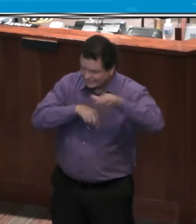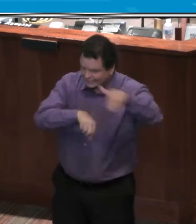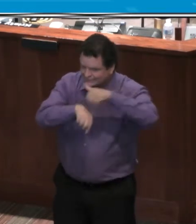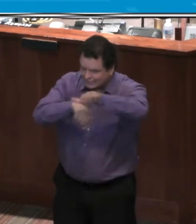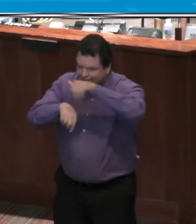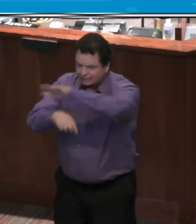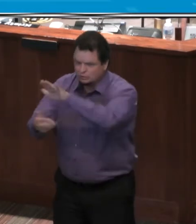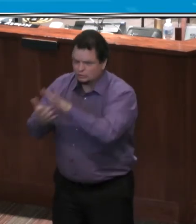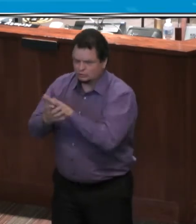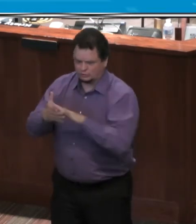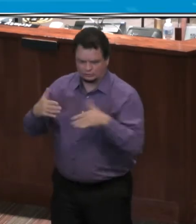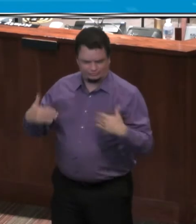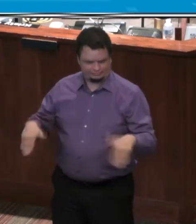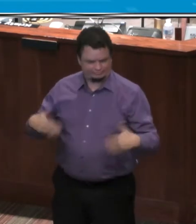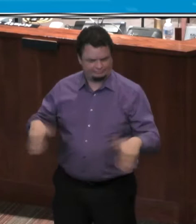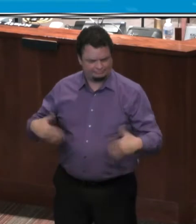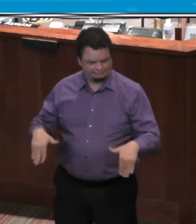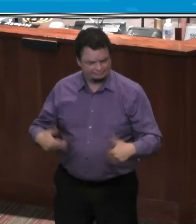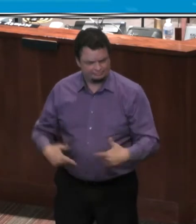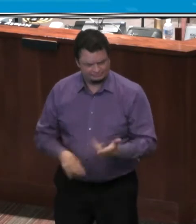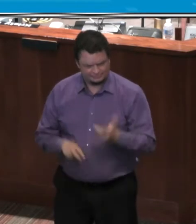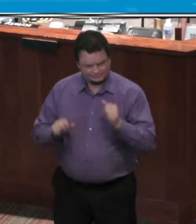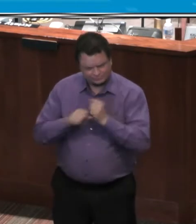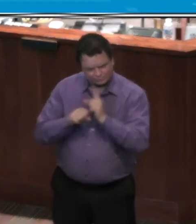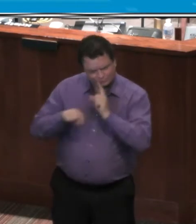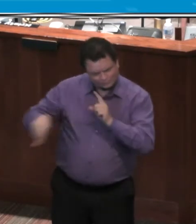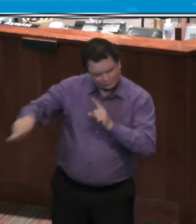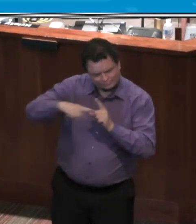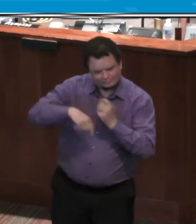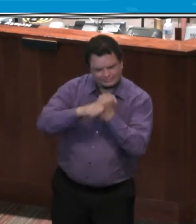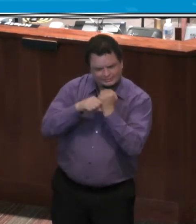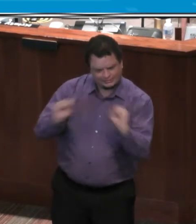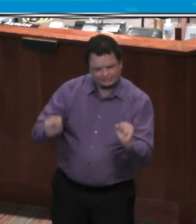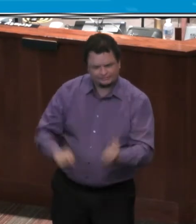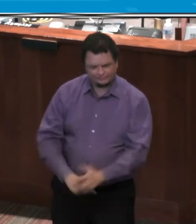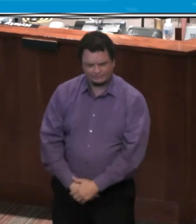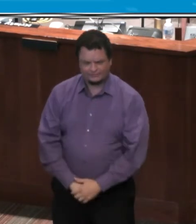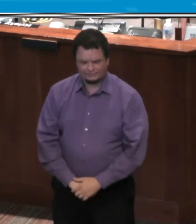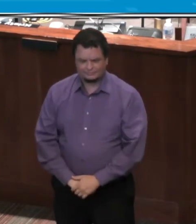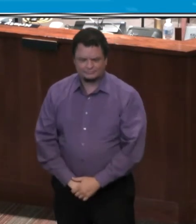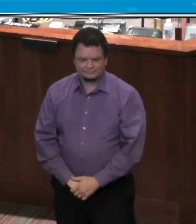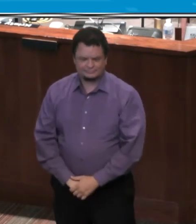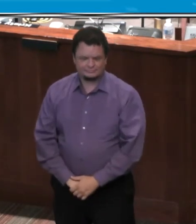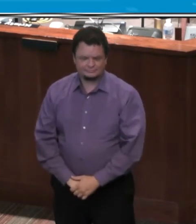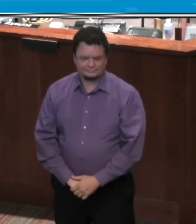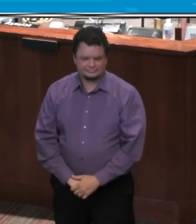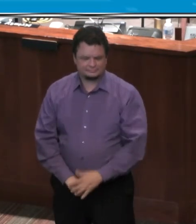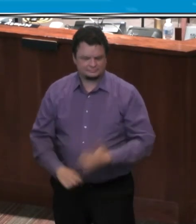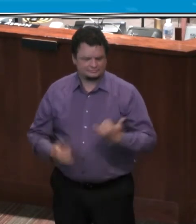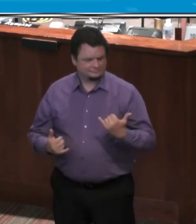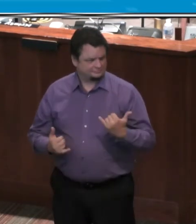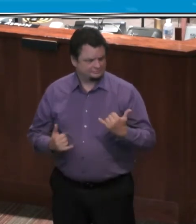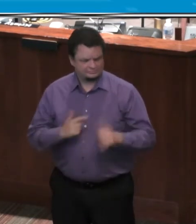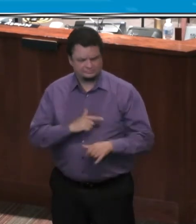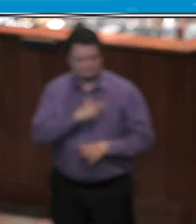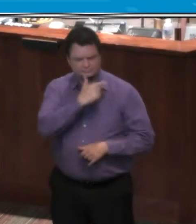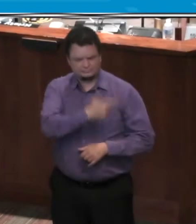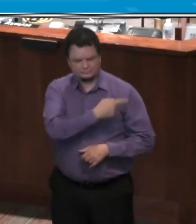Board of Health member Kari. Yes, please, and we can be without masks in the partitions. Sorry I was late. Thank you very